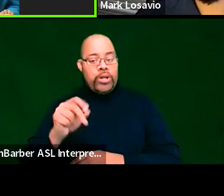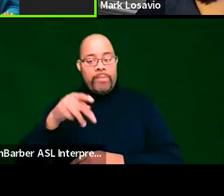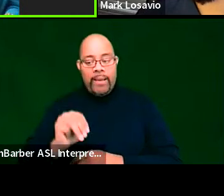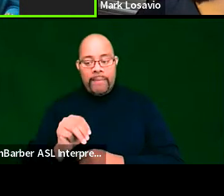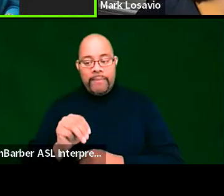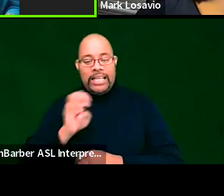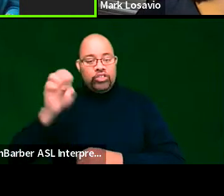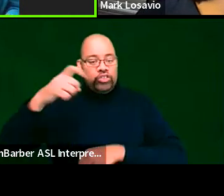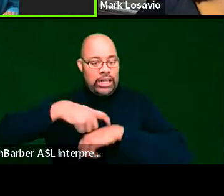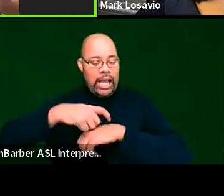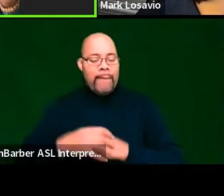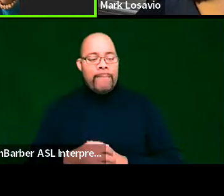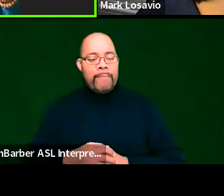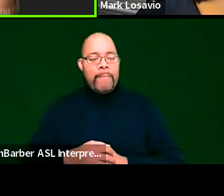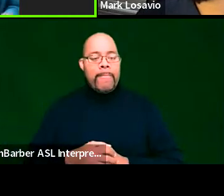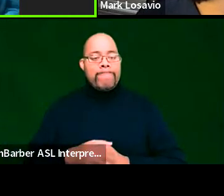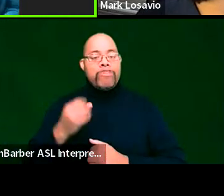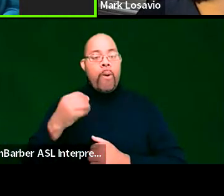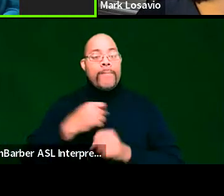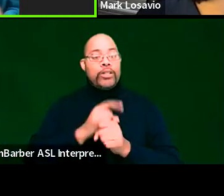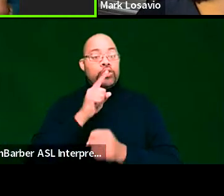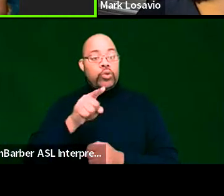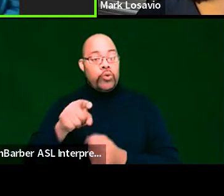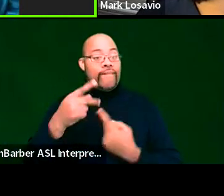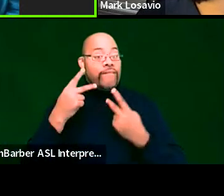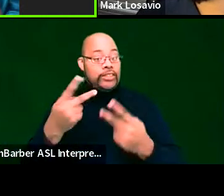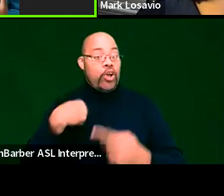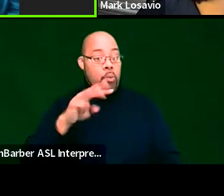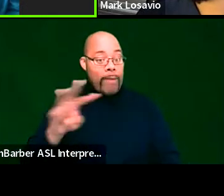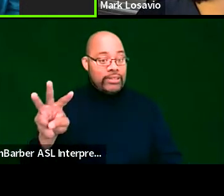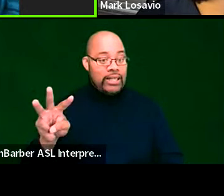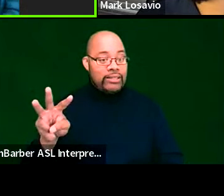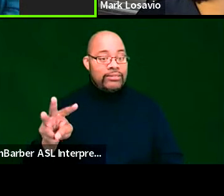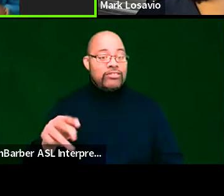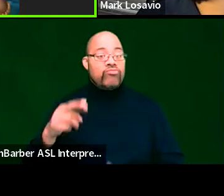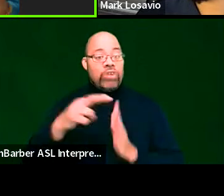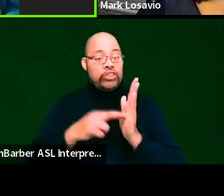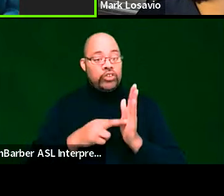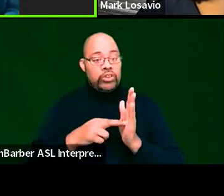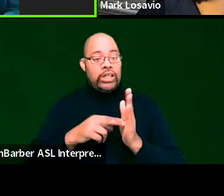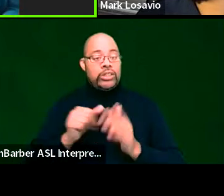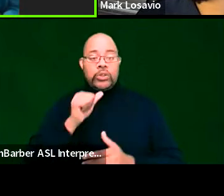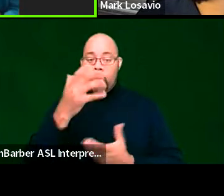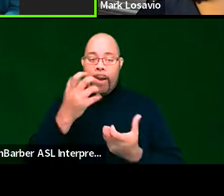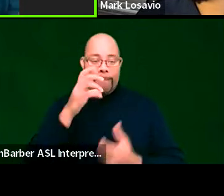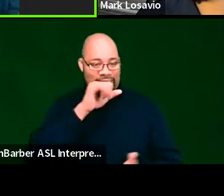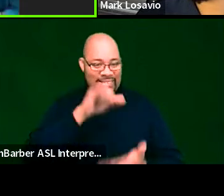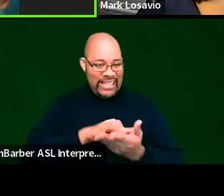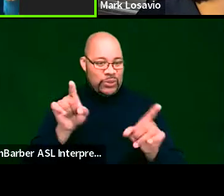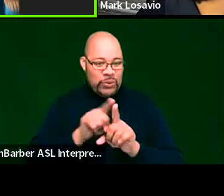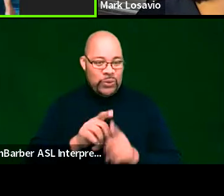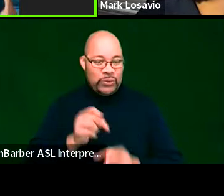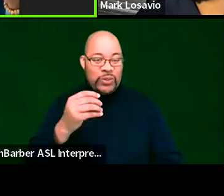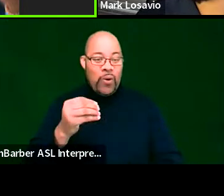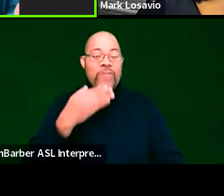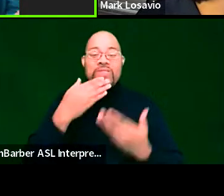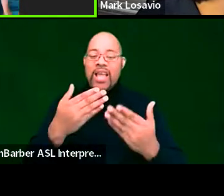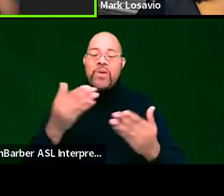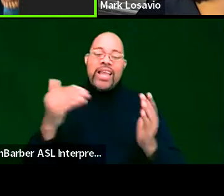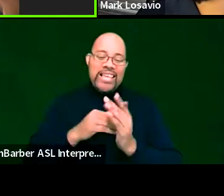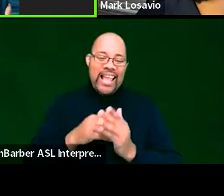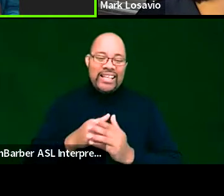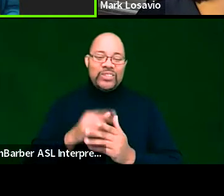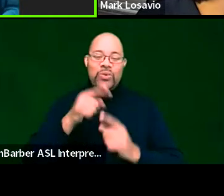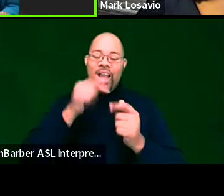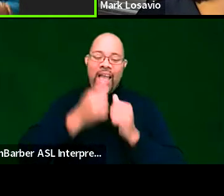p.m. Eastern Standard Time. So make sure you visit our websites and register, and you don't want to miss that as well. So thank you again